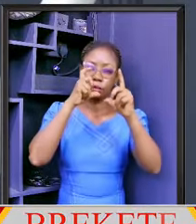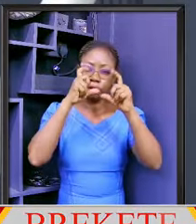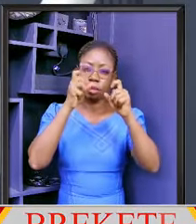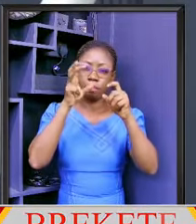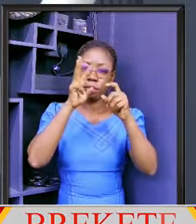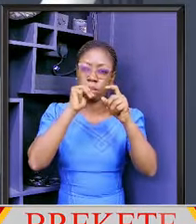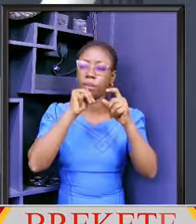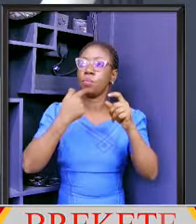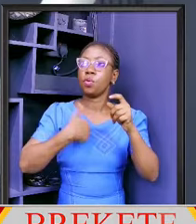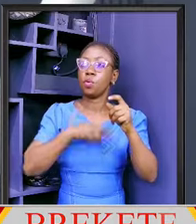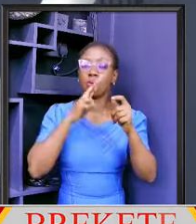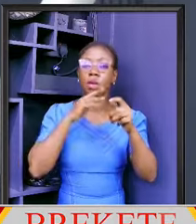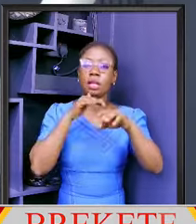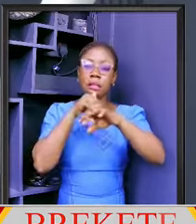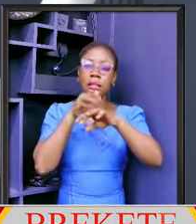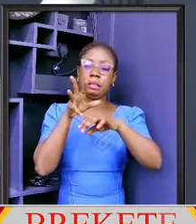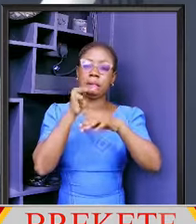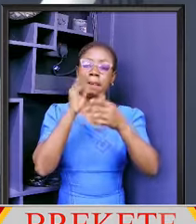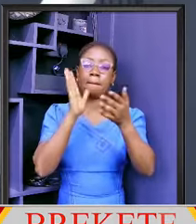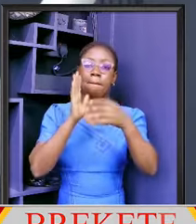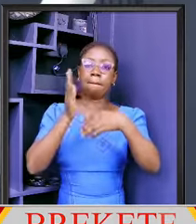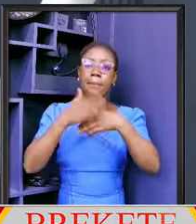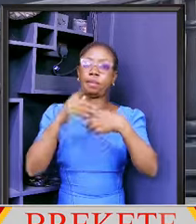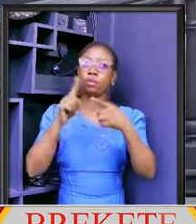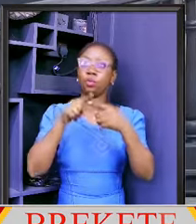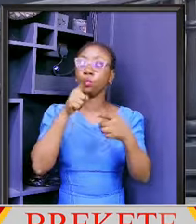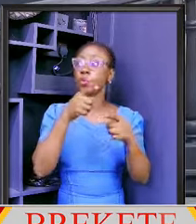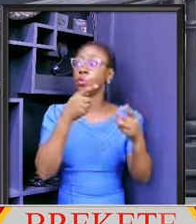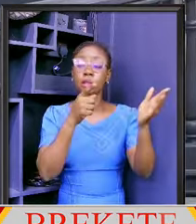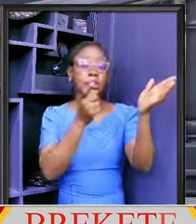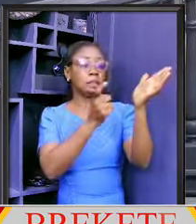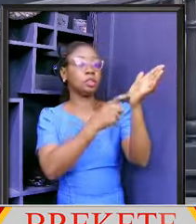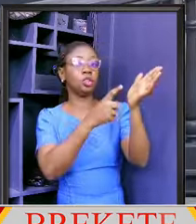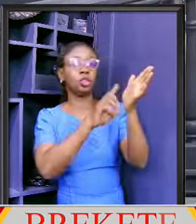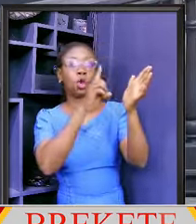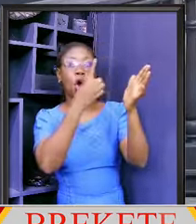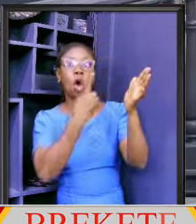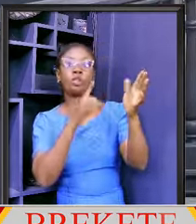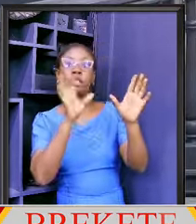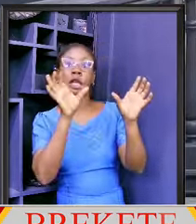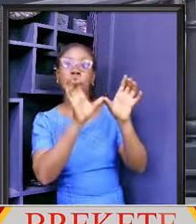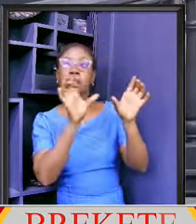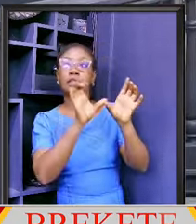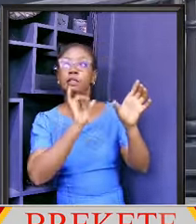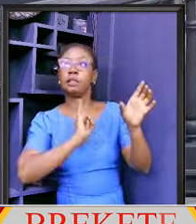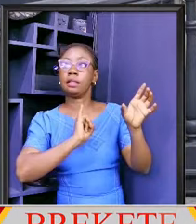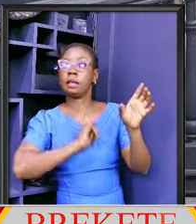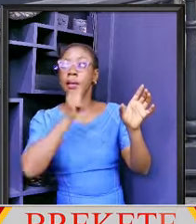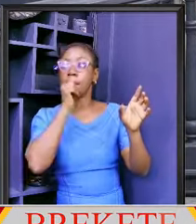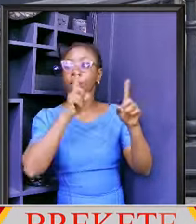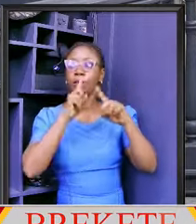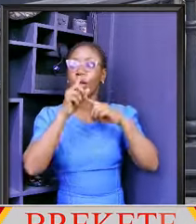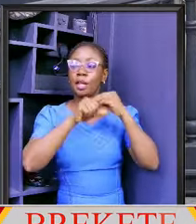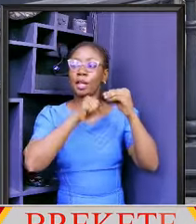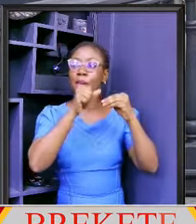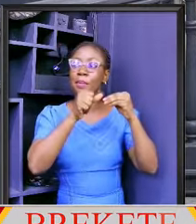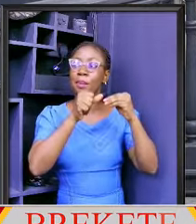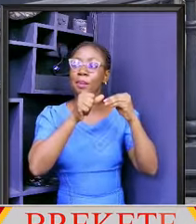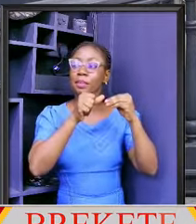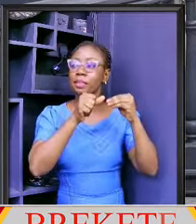we are sending them back to you, sir. Yes, and this is the original certificate I'm talking about. Collect. My ordinary, sorry.